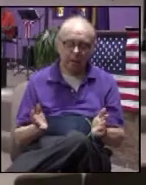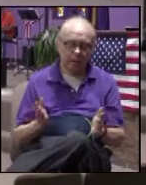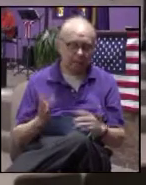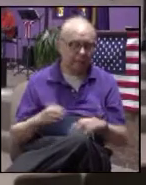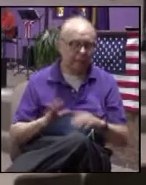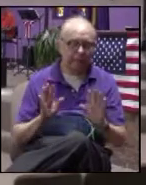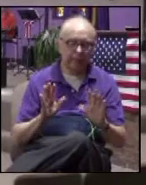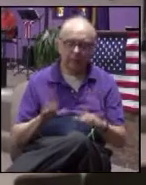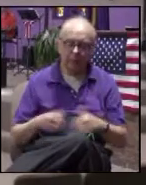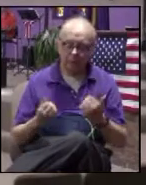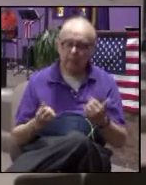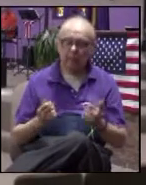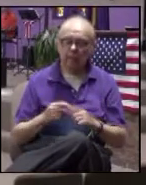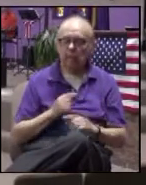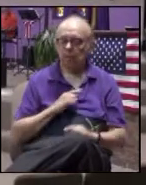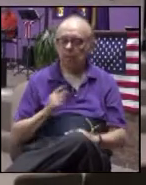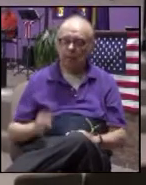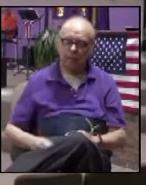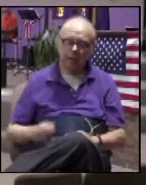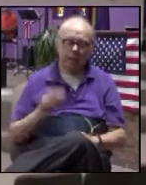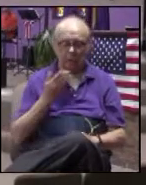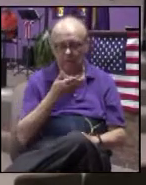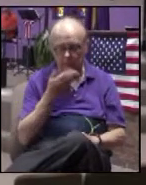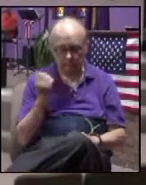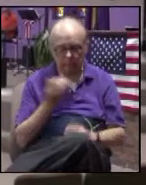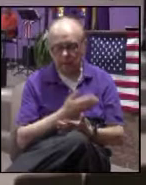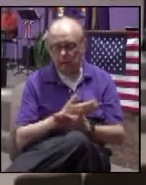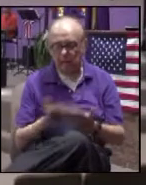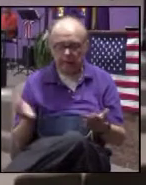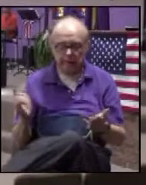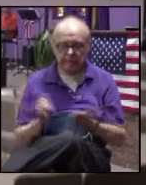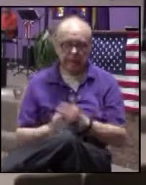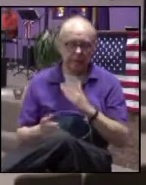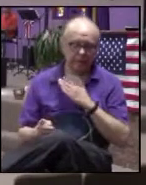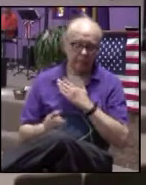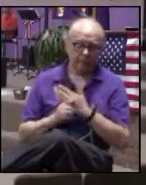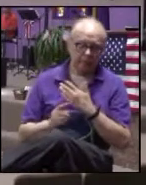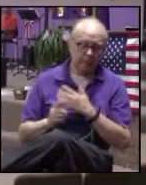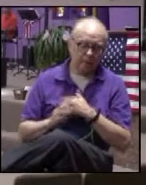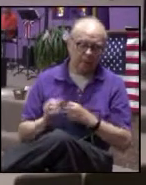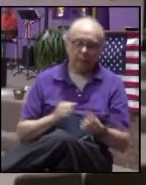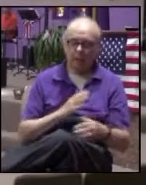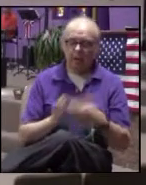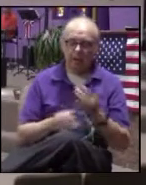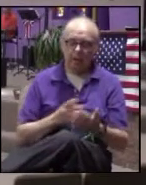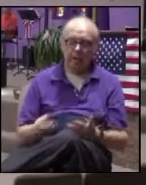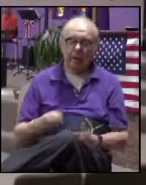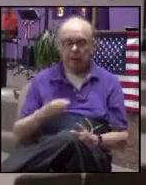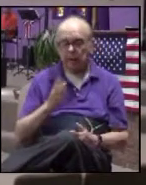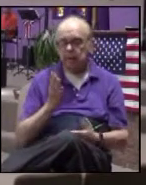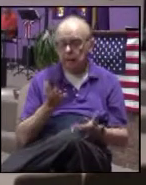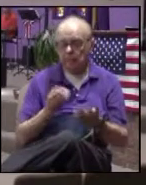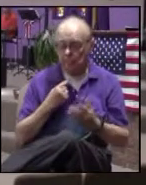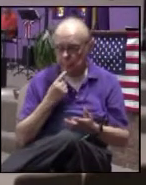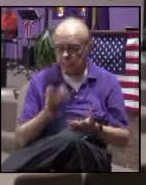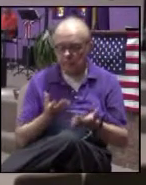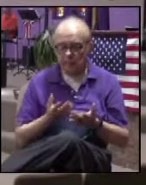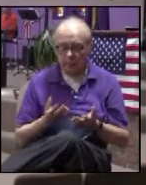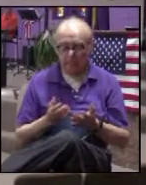your life to his lordship. Forsake all that he has forbidden, and you pursue all that he has prescribed, and you